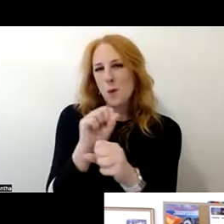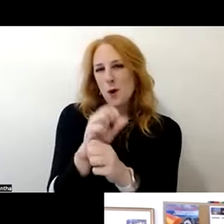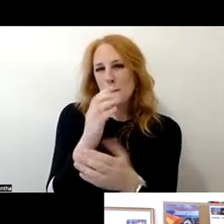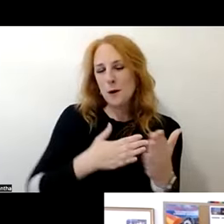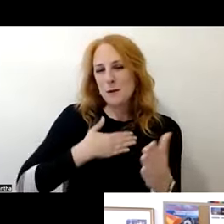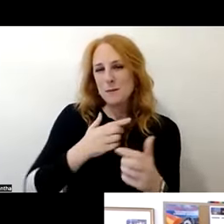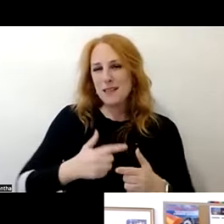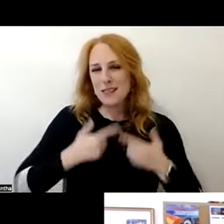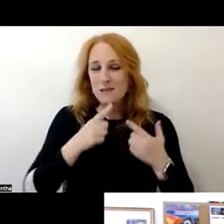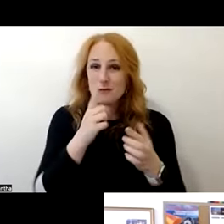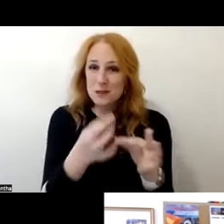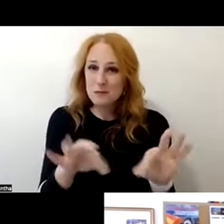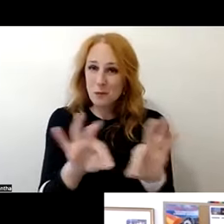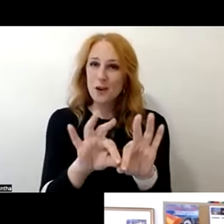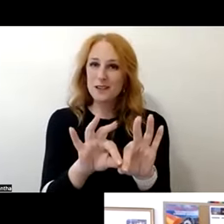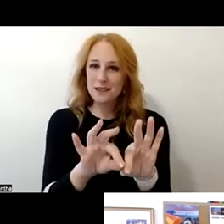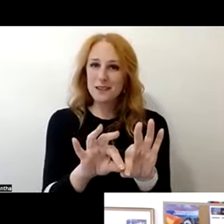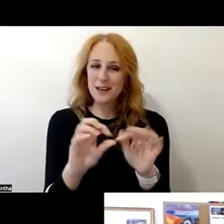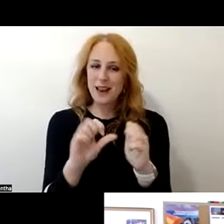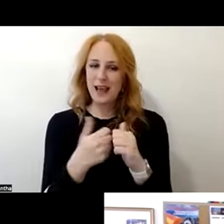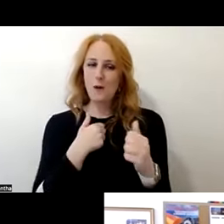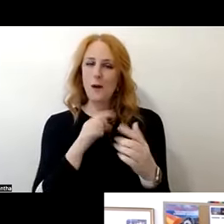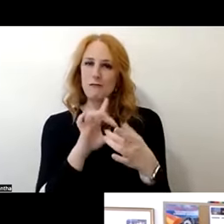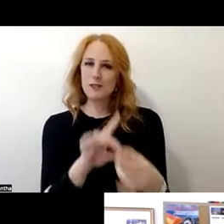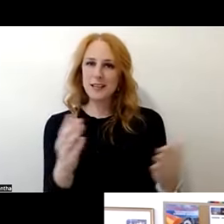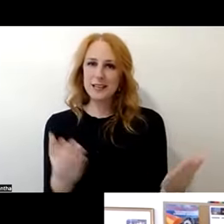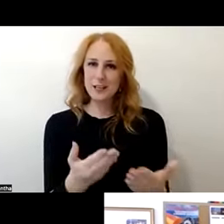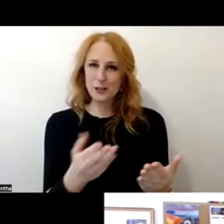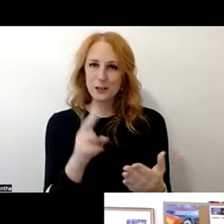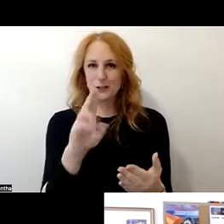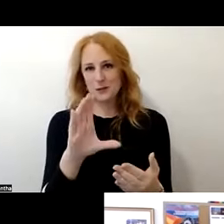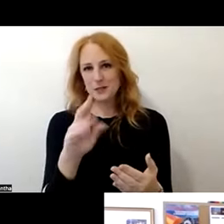life really matters and how I relate to this place that is UC Berkeley.